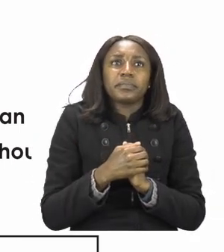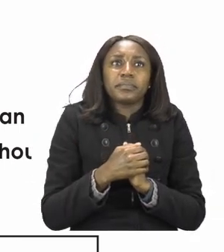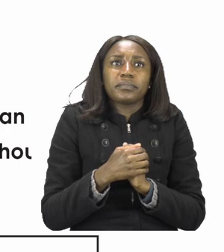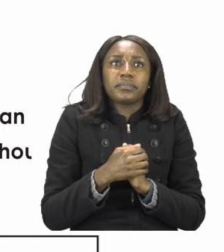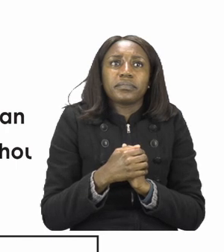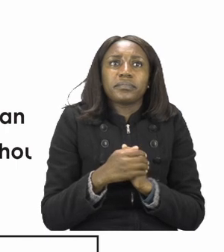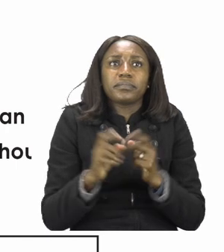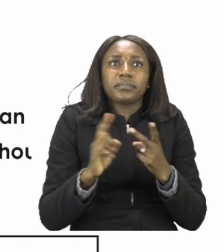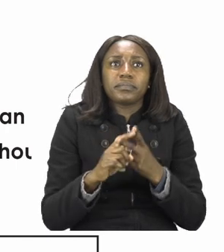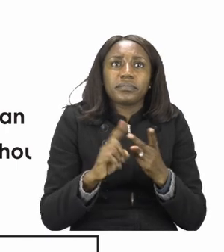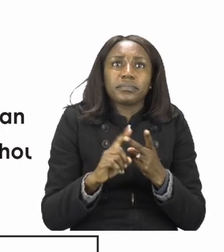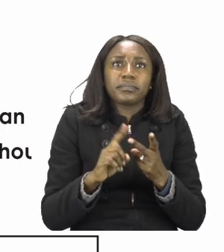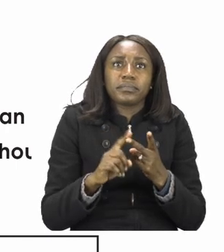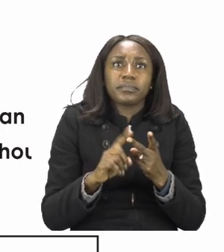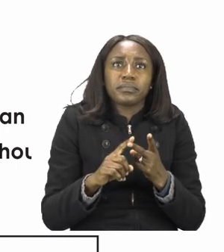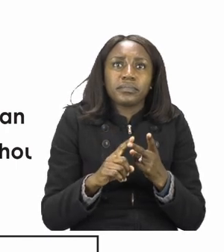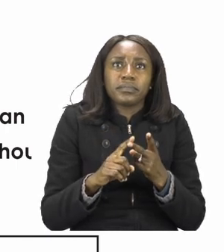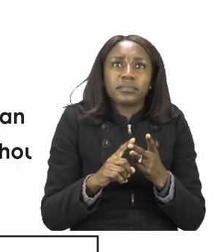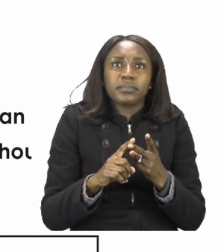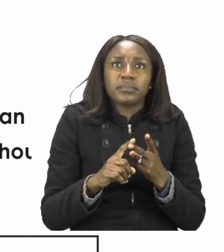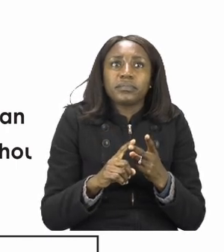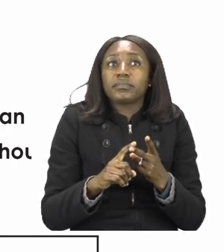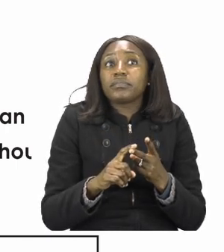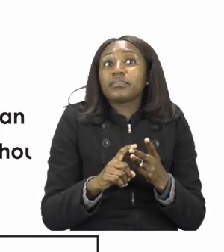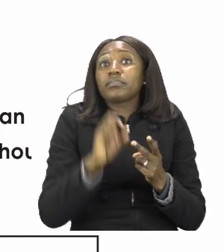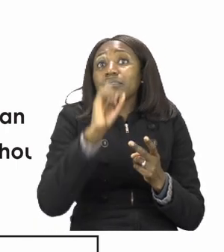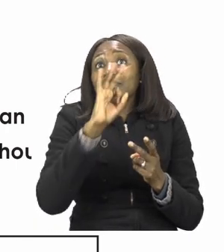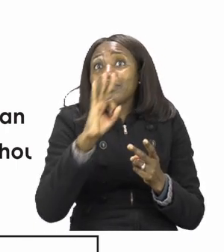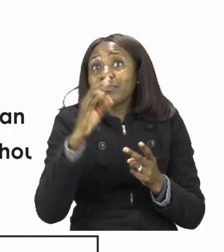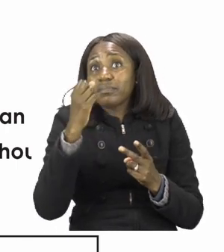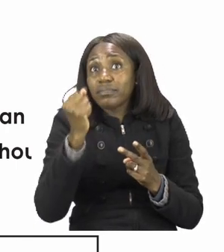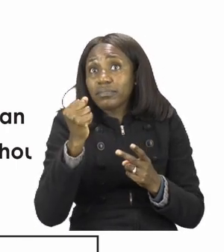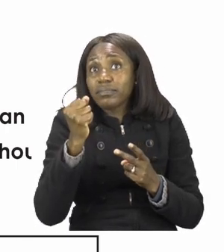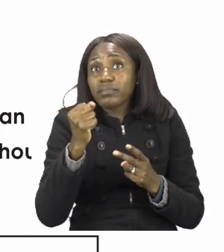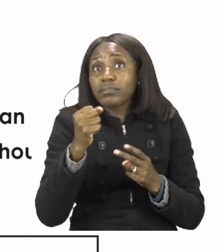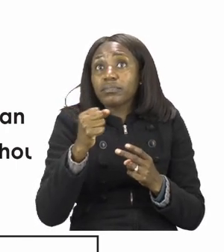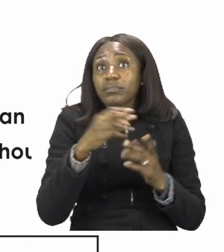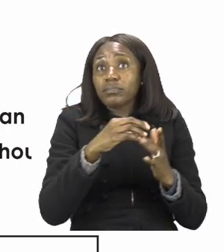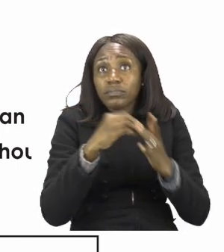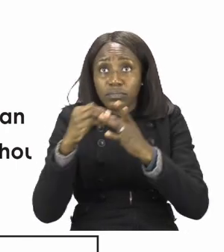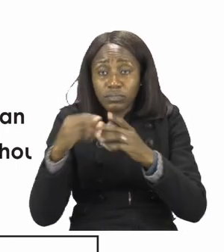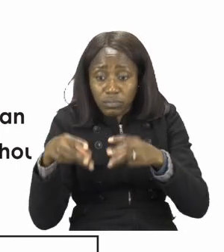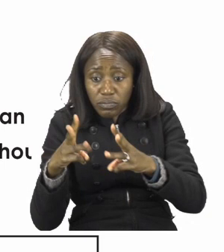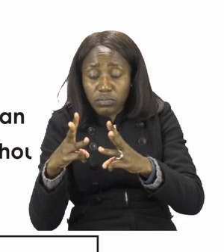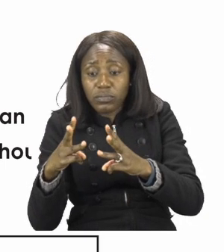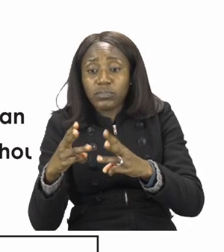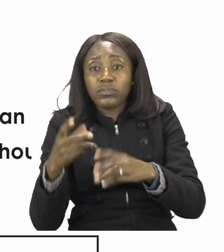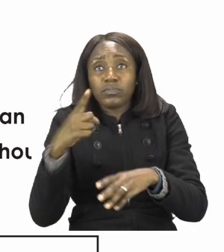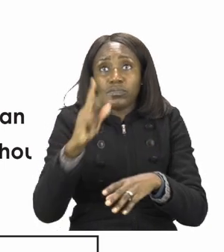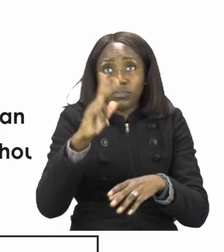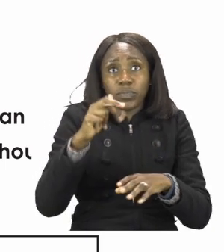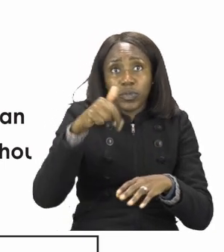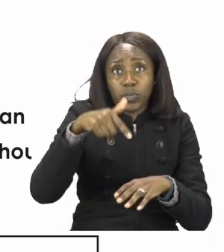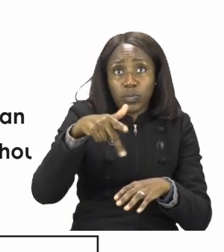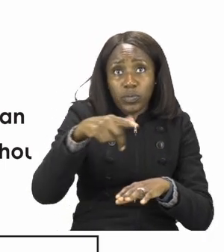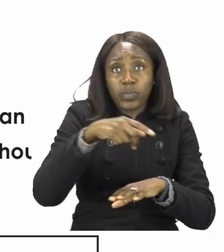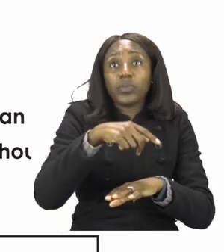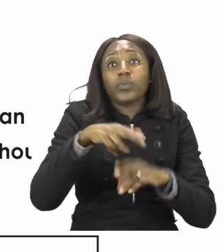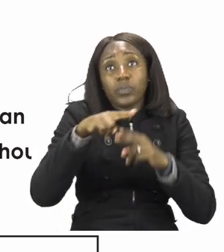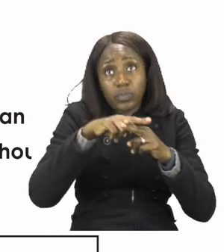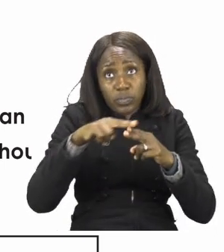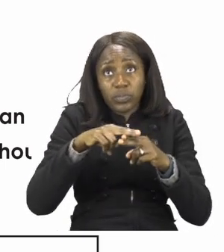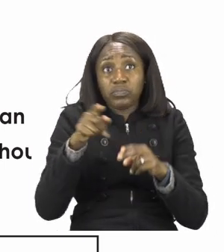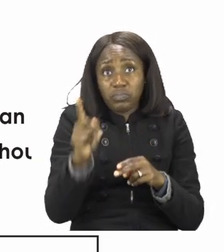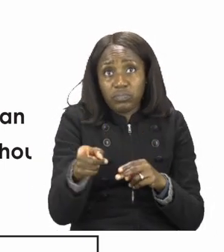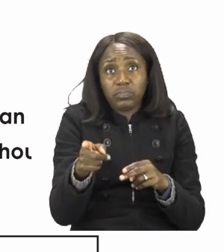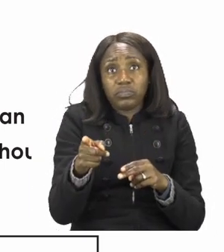Number 2, if there is a special crossing for pedestrians, use it.